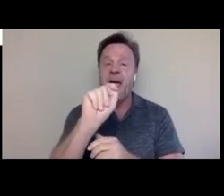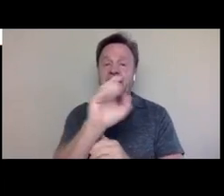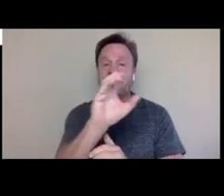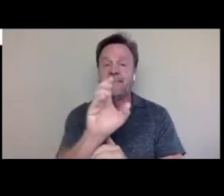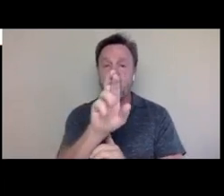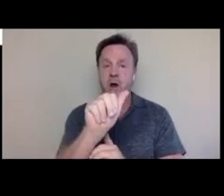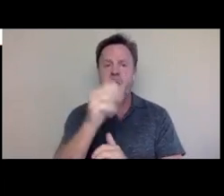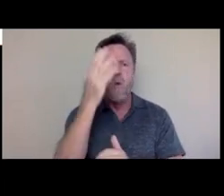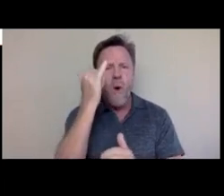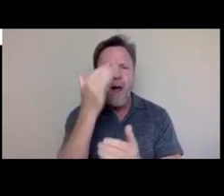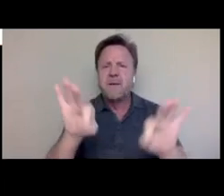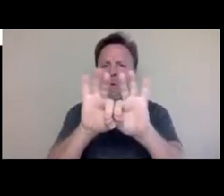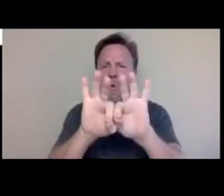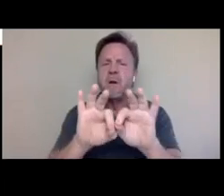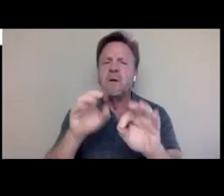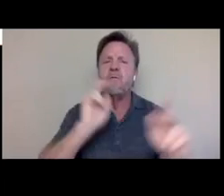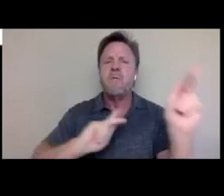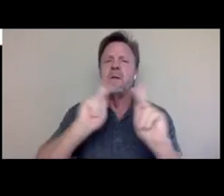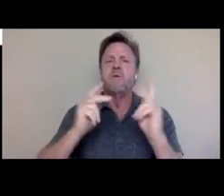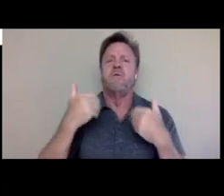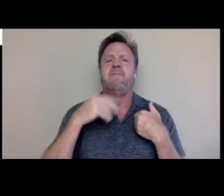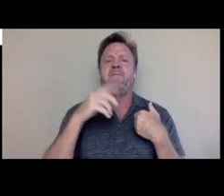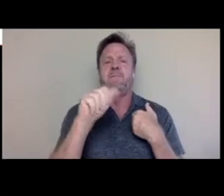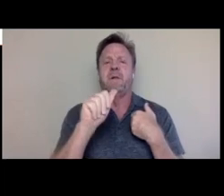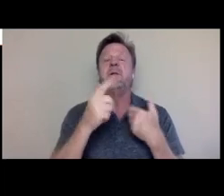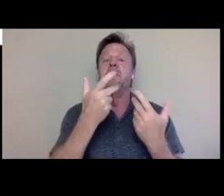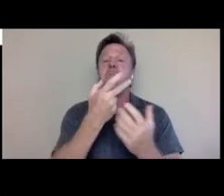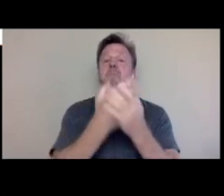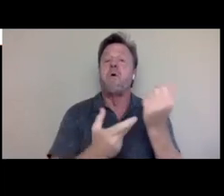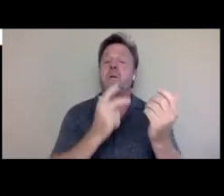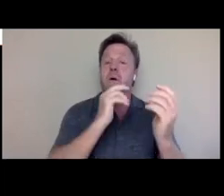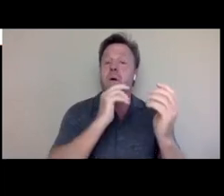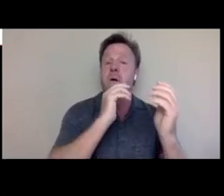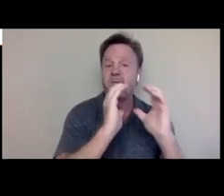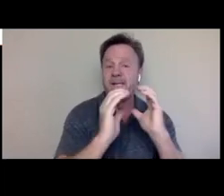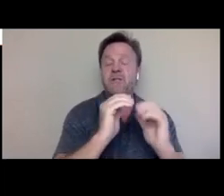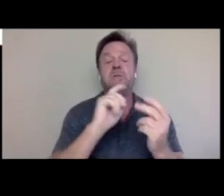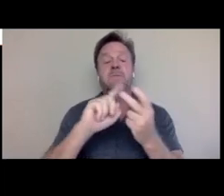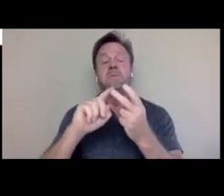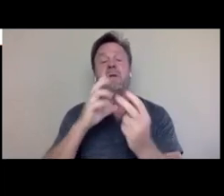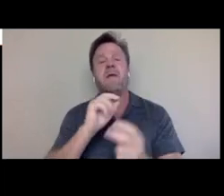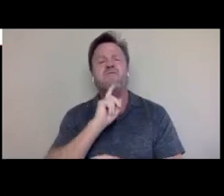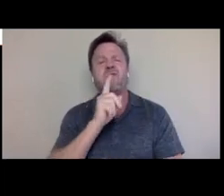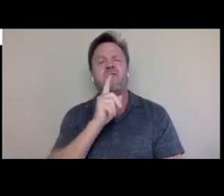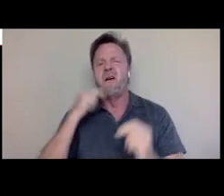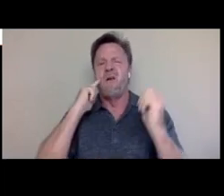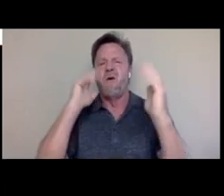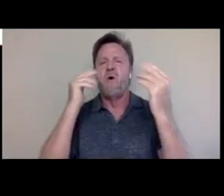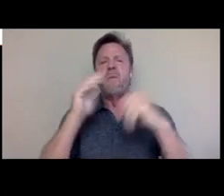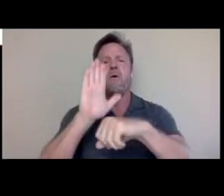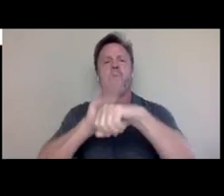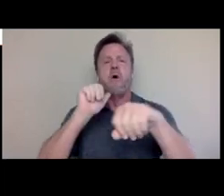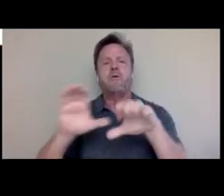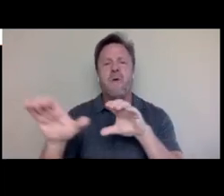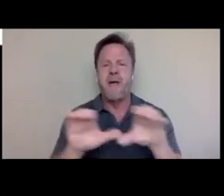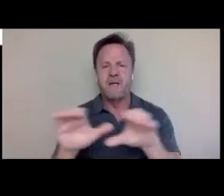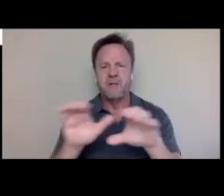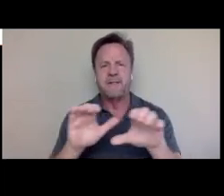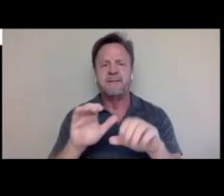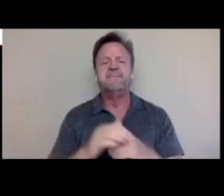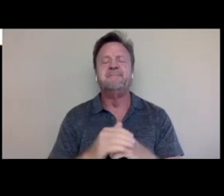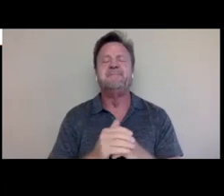with disabilities. This is both a conversation and really, I hope, a call to action. Next slide,